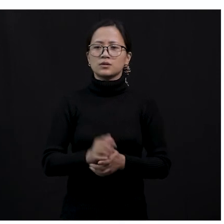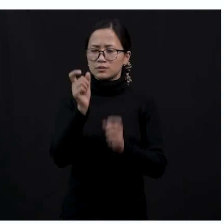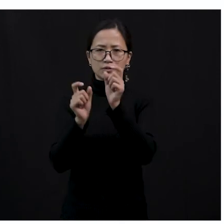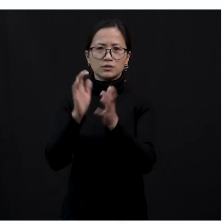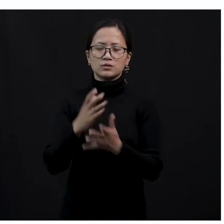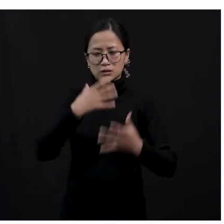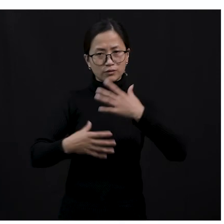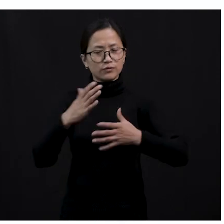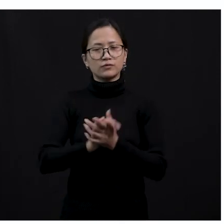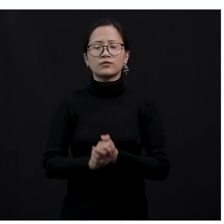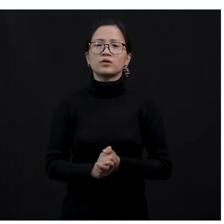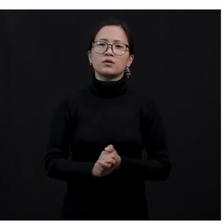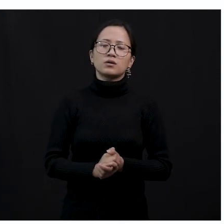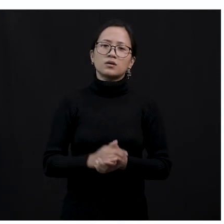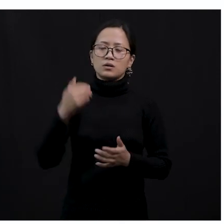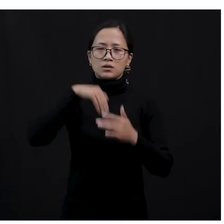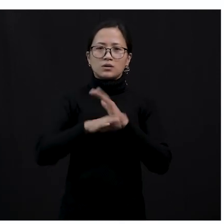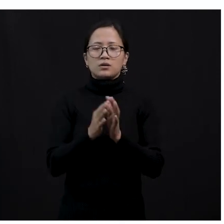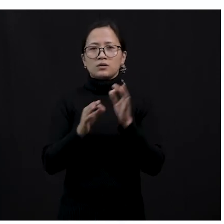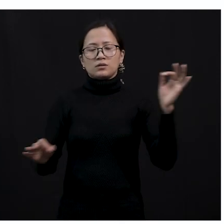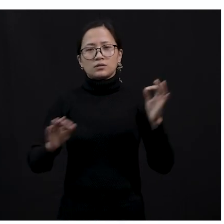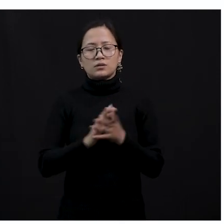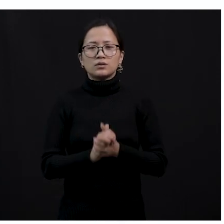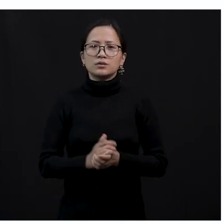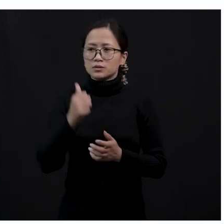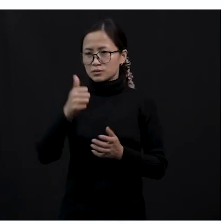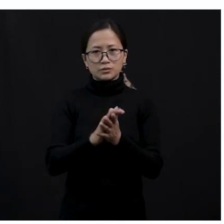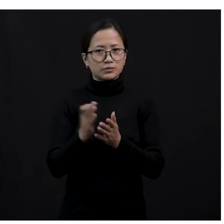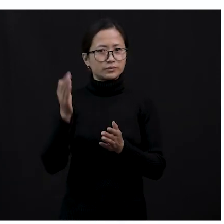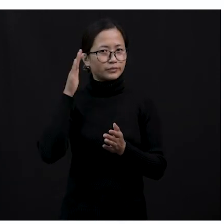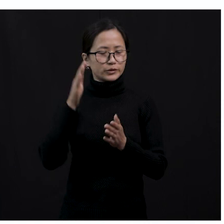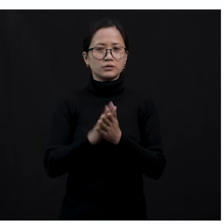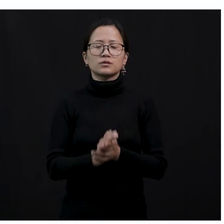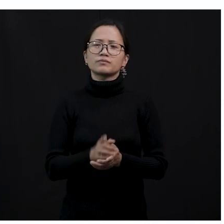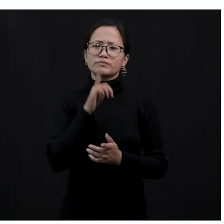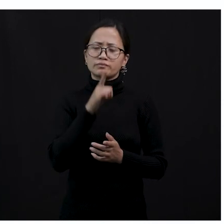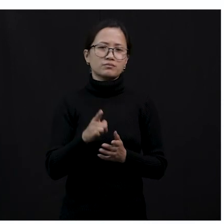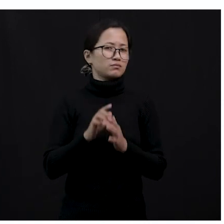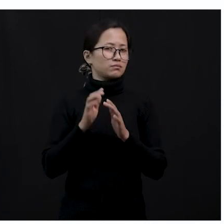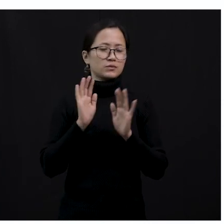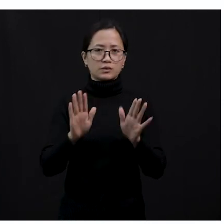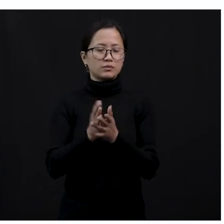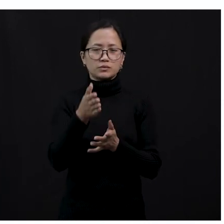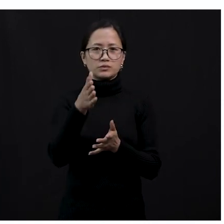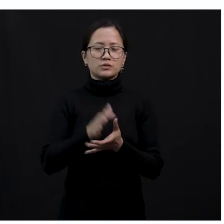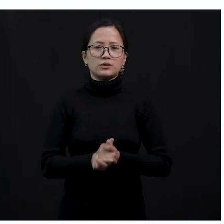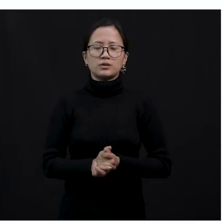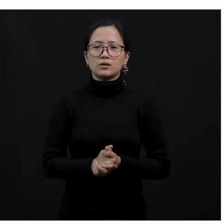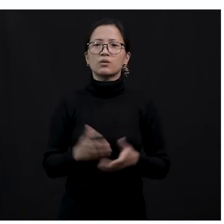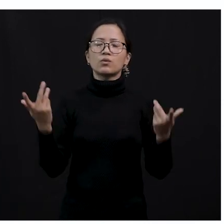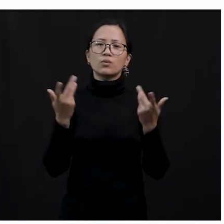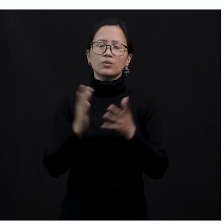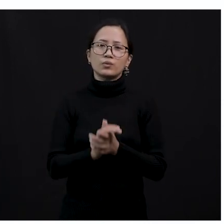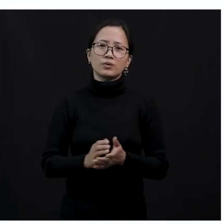also suffered from it. But in our story, the good news is that it did not really happen. But what came out of